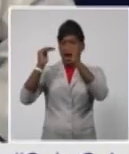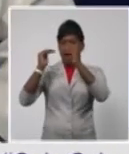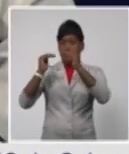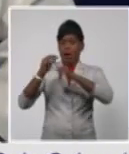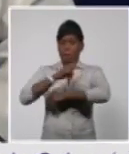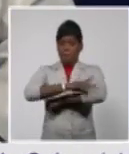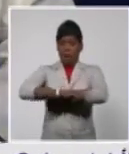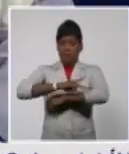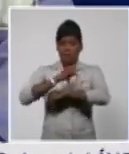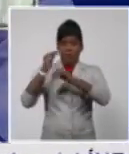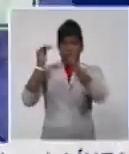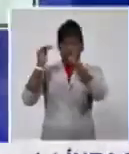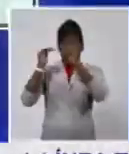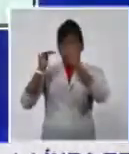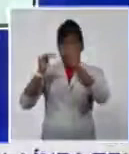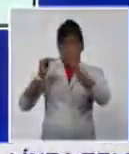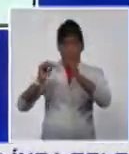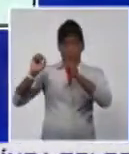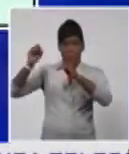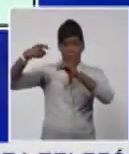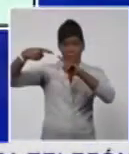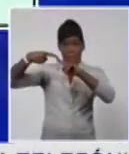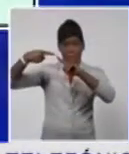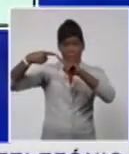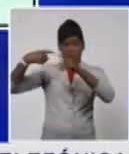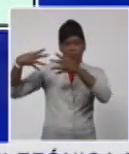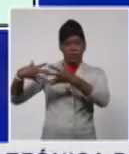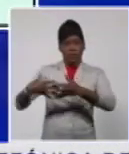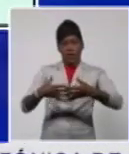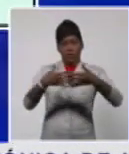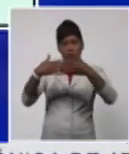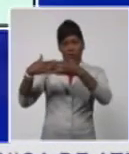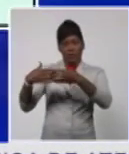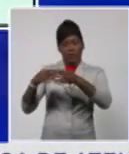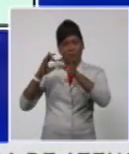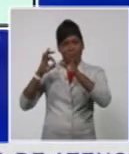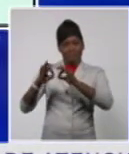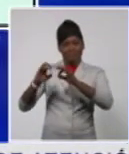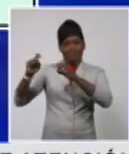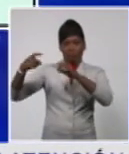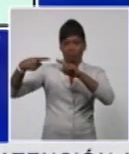top the list of the worst affected countries by the pandemic, with over